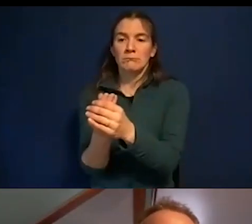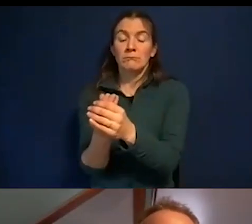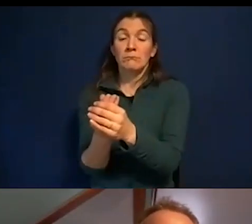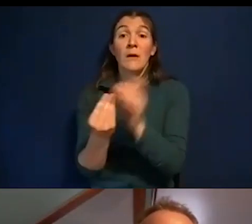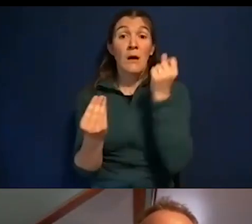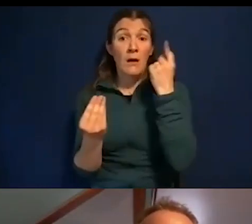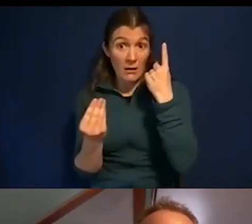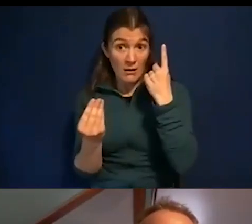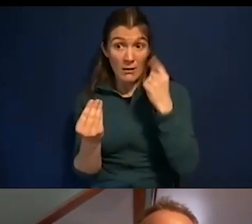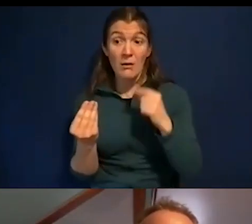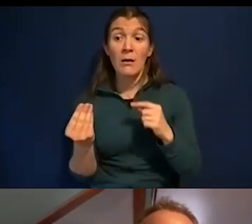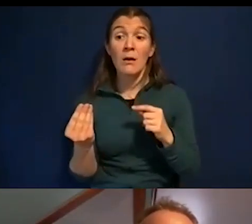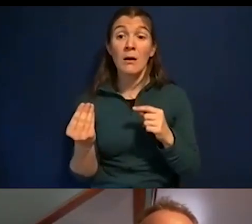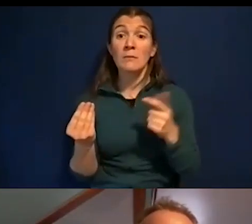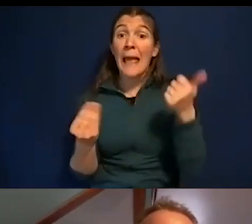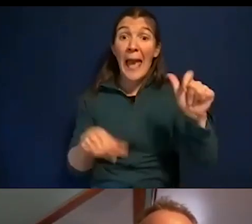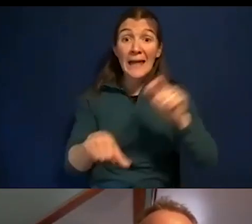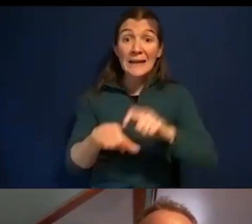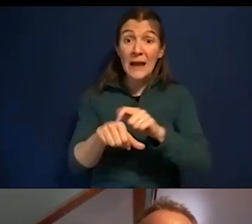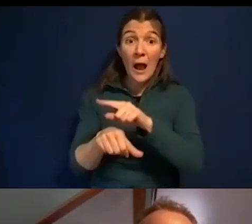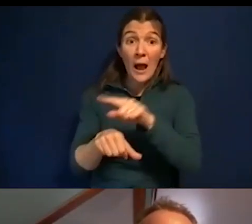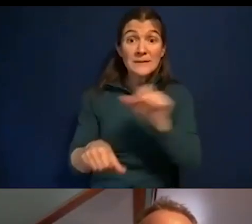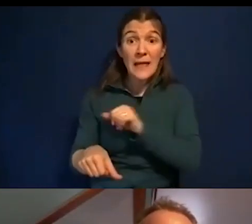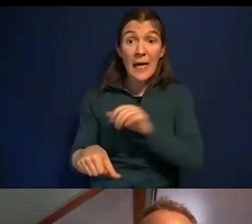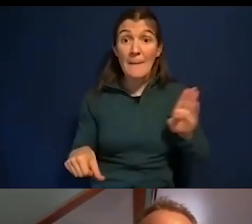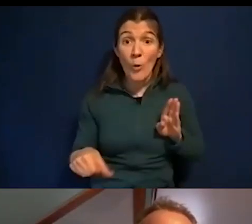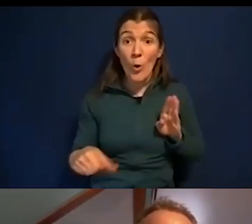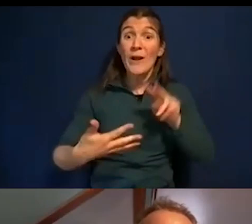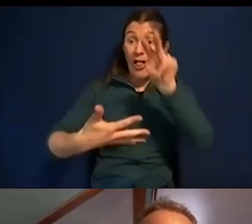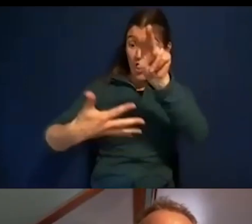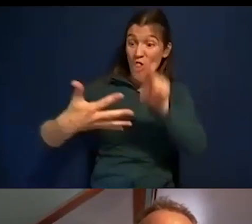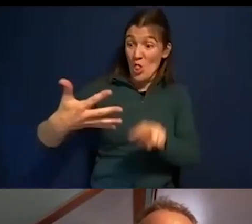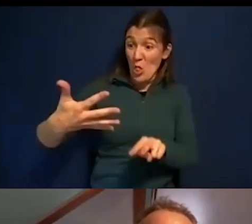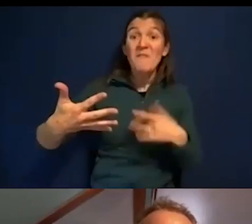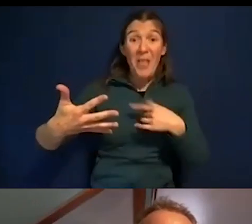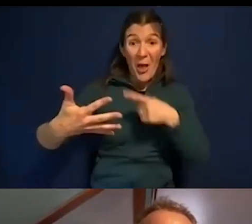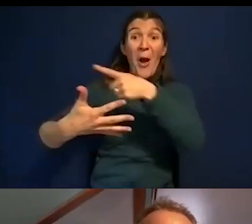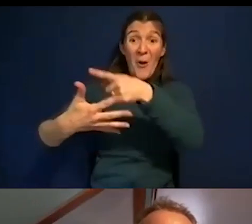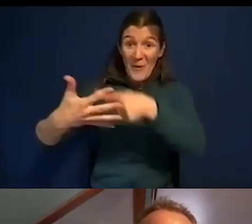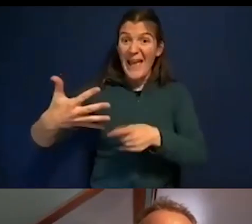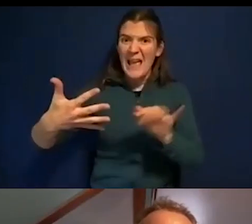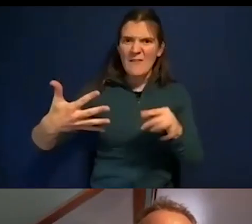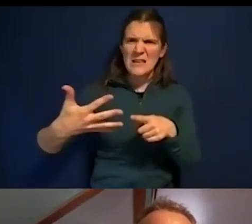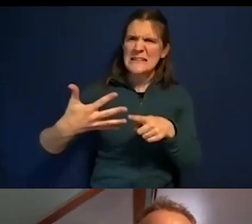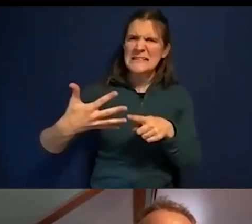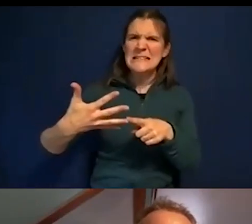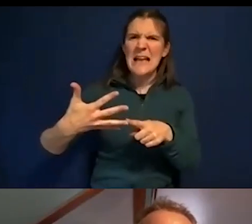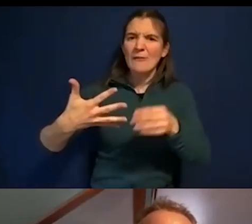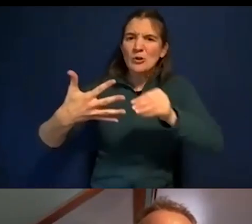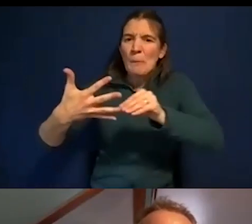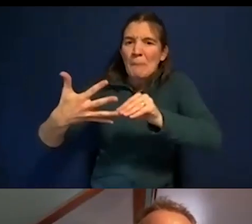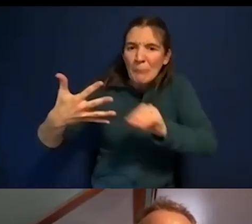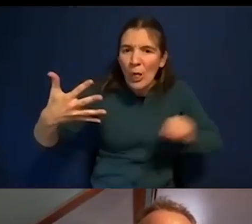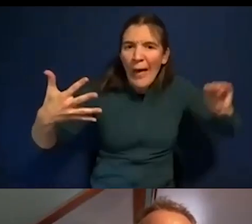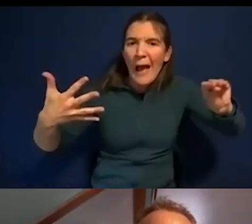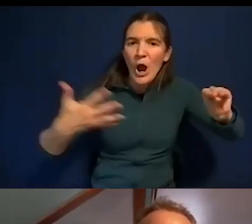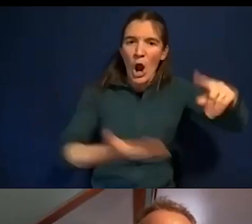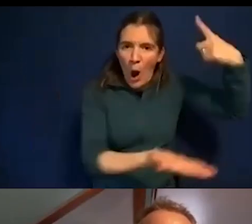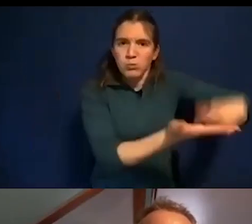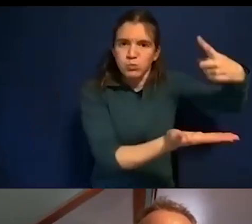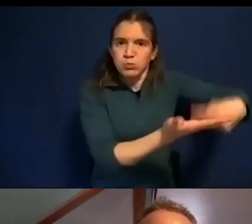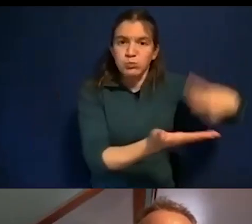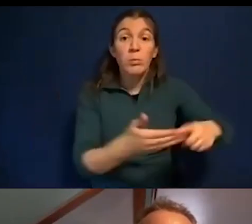reiterate that at any time, a select board member who thinks something that is listed on the consent agenda should be pulled off of it and